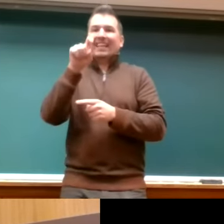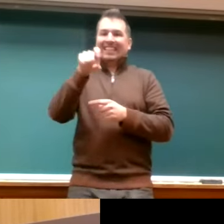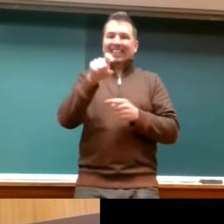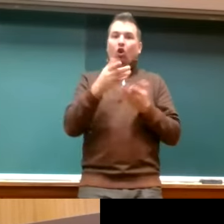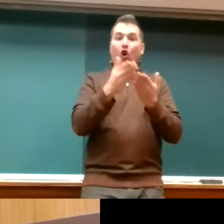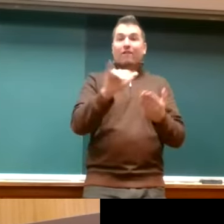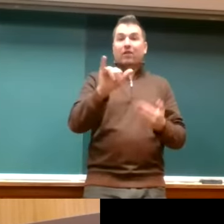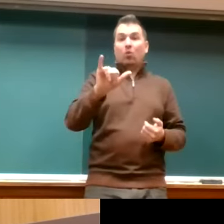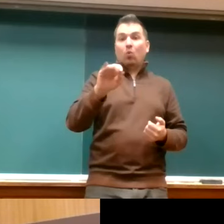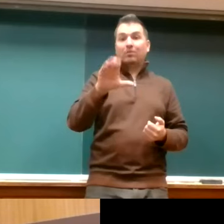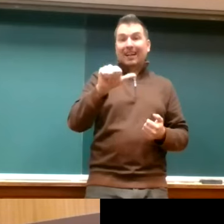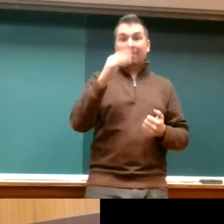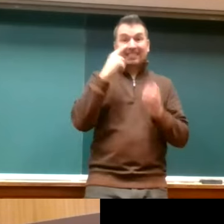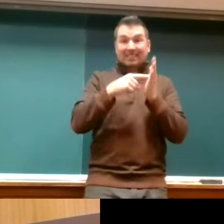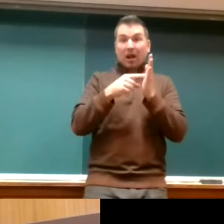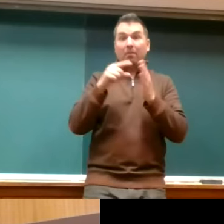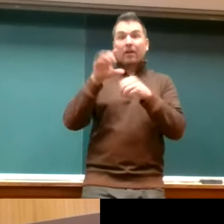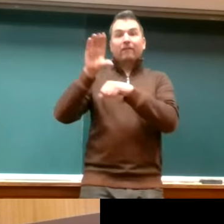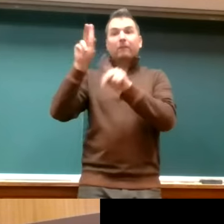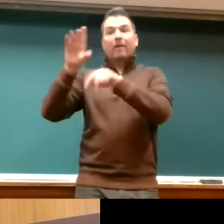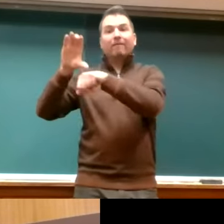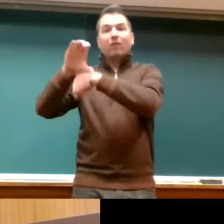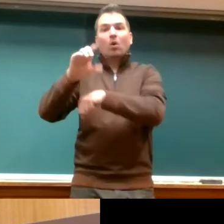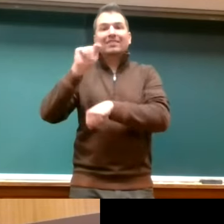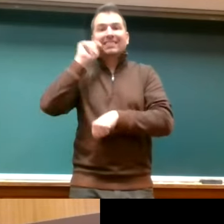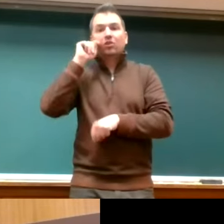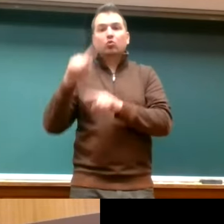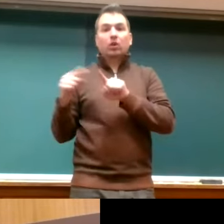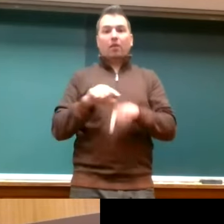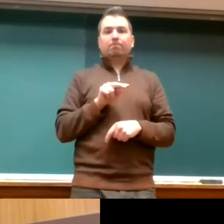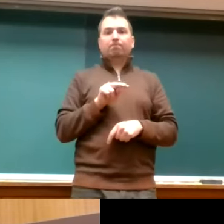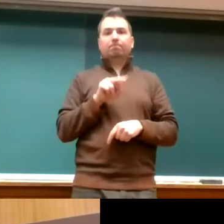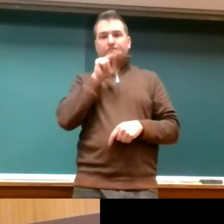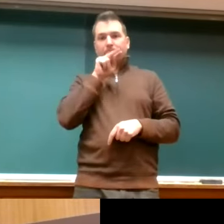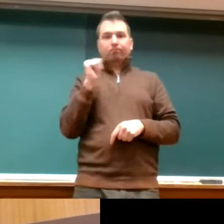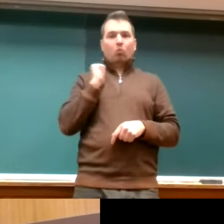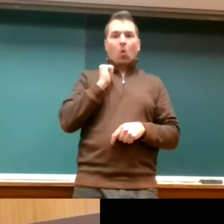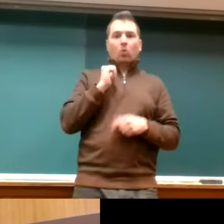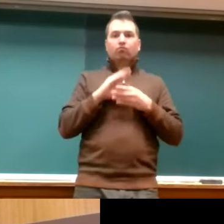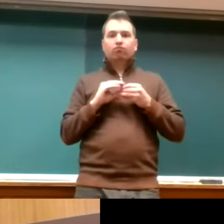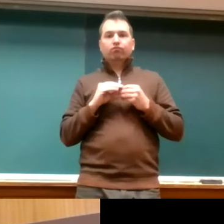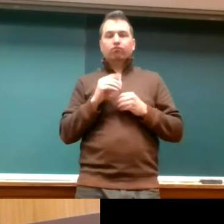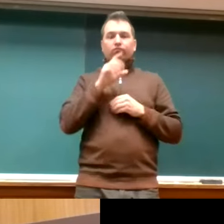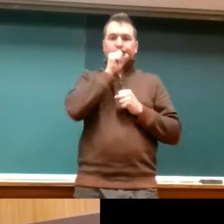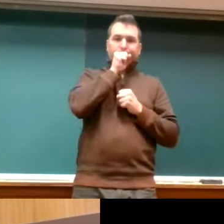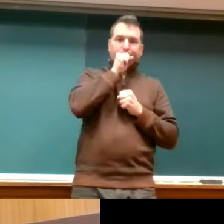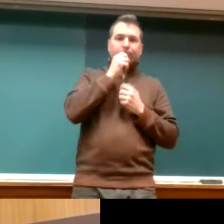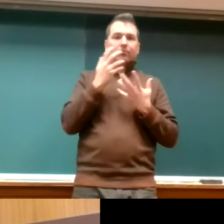and then they don't talk because it's a group setting, because they're worried about, you know, confidentiality and being bullied and things like